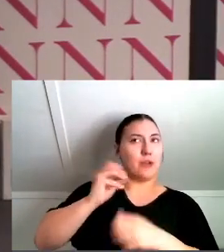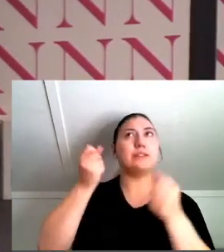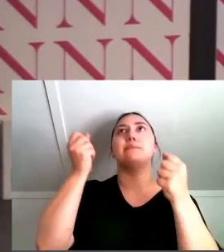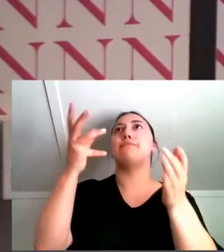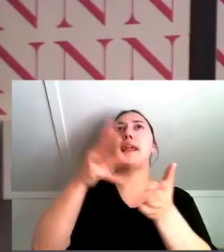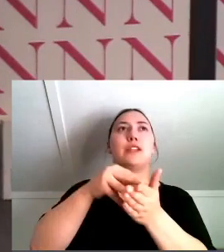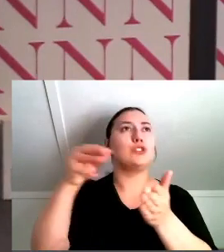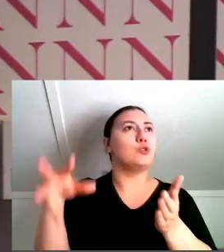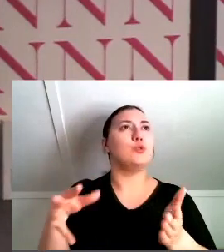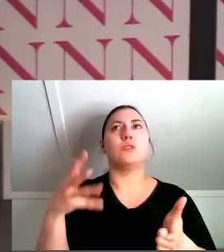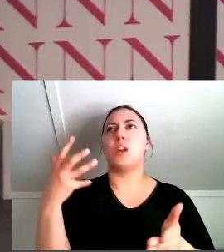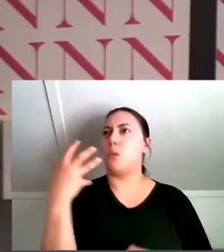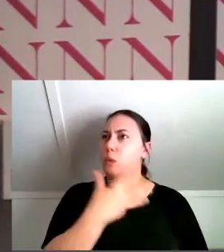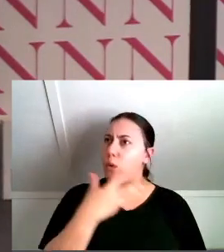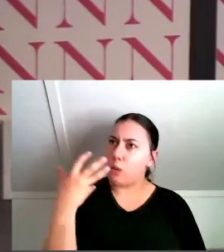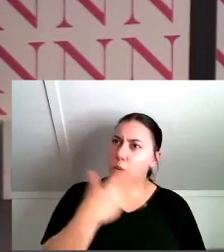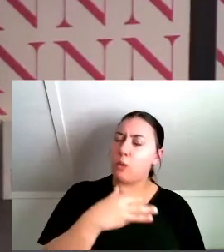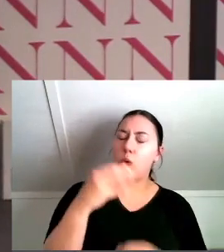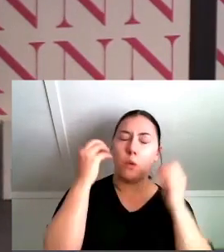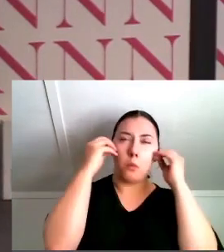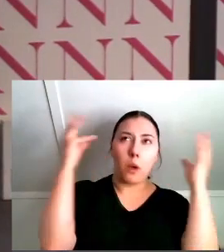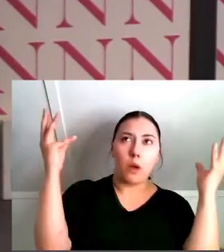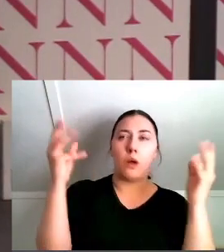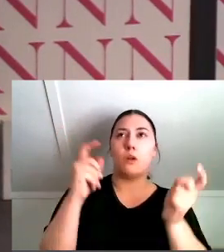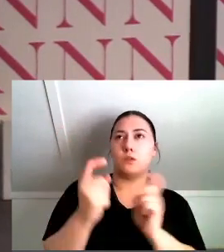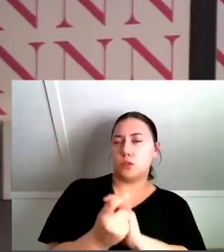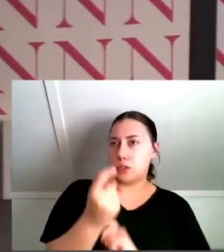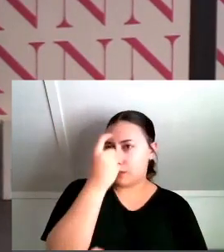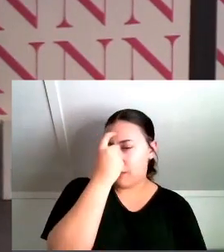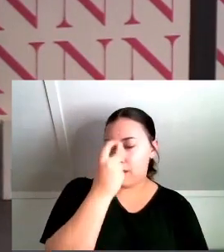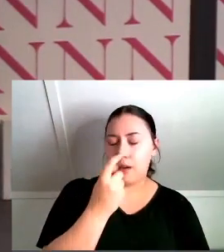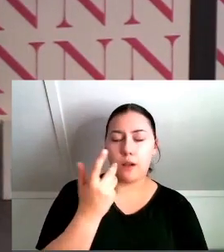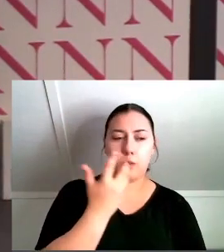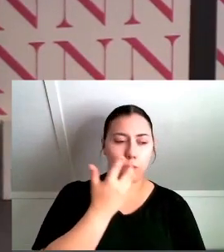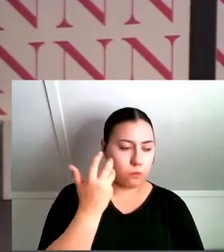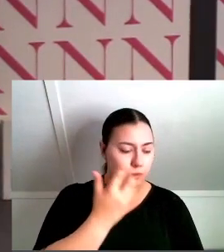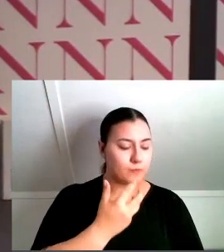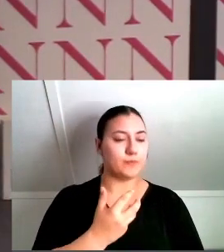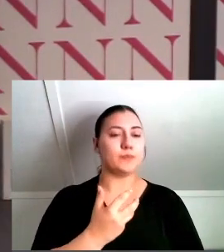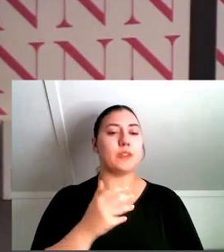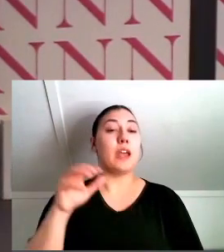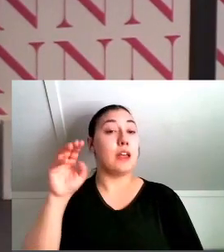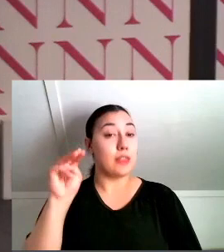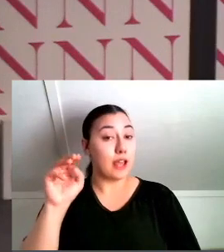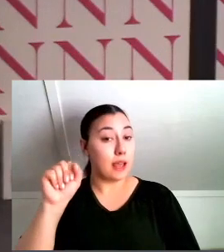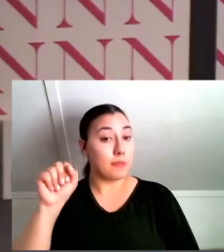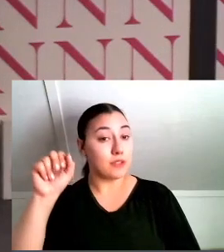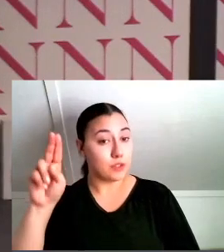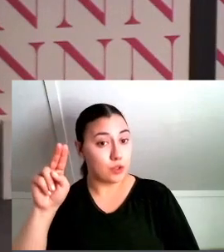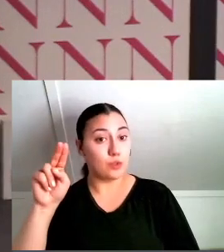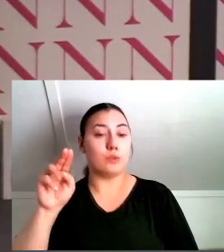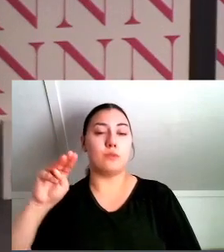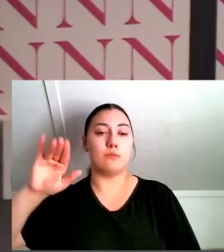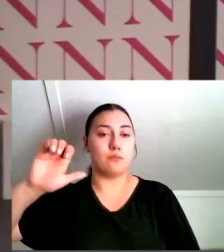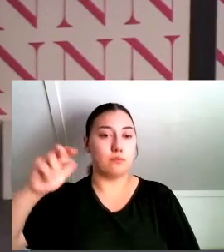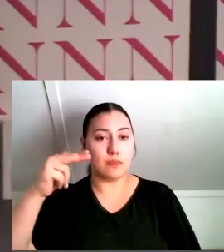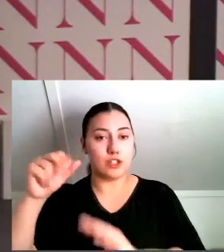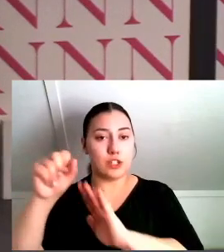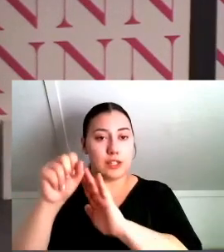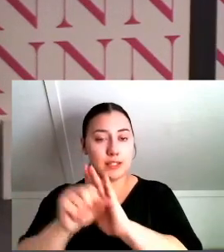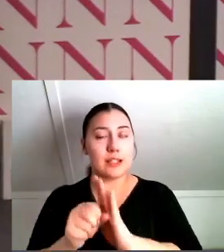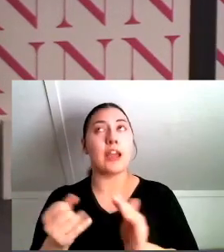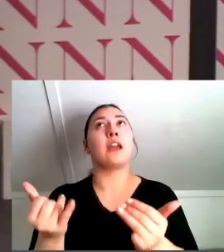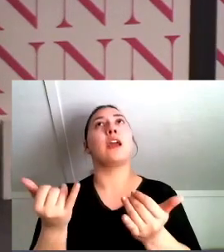At MSU, it's a lot different. I don't do the same kind of community-based work right now,